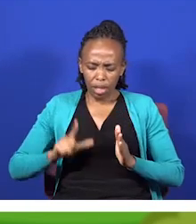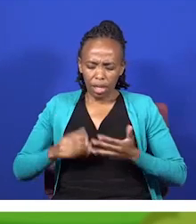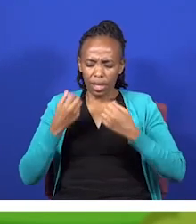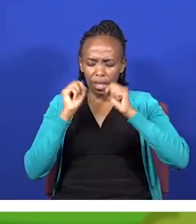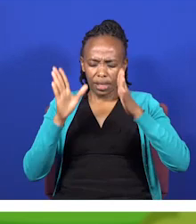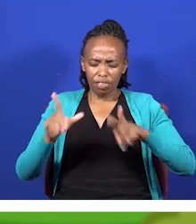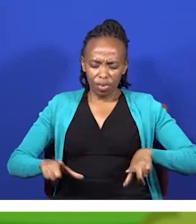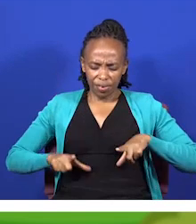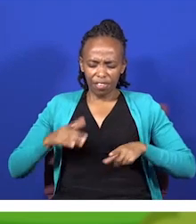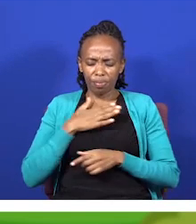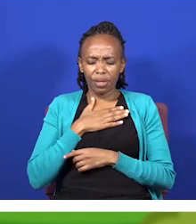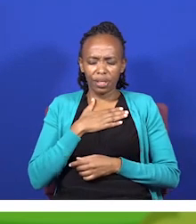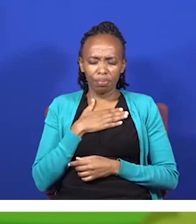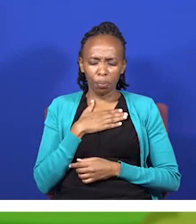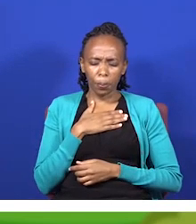my life.